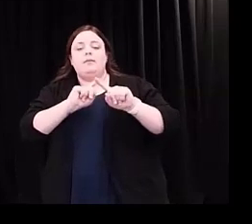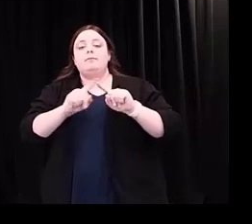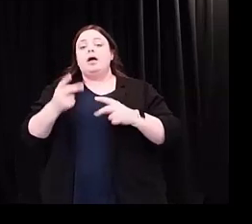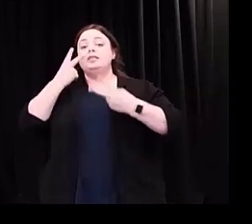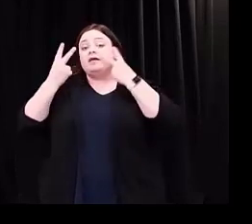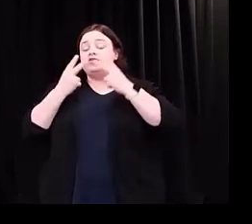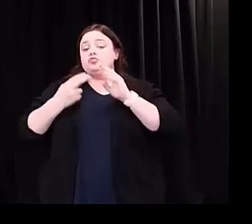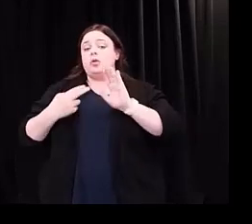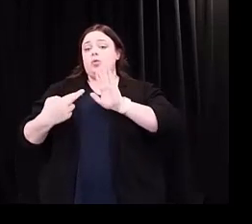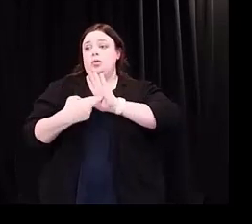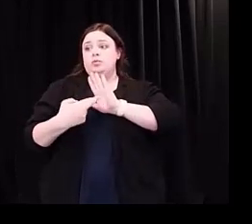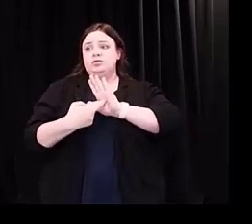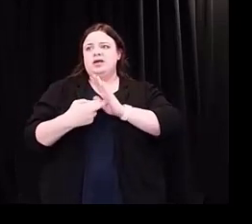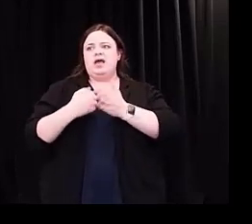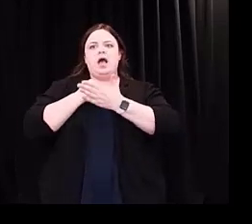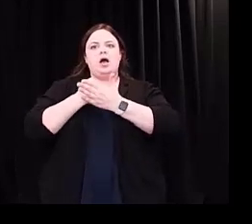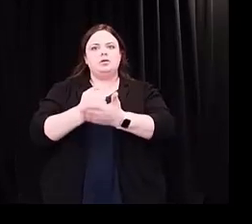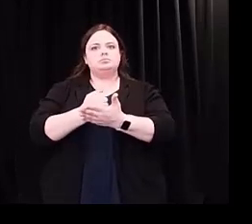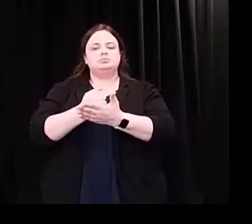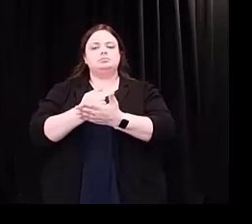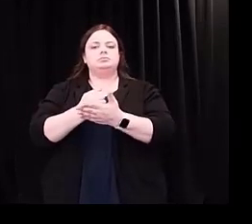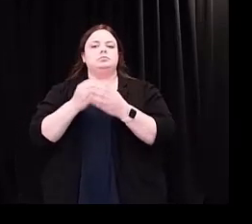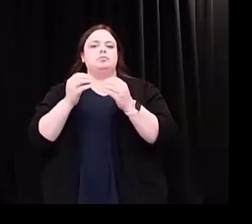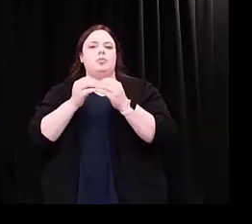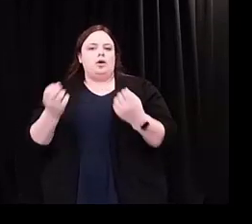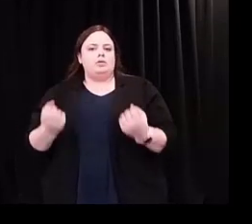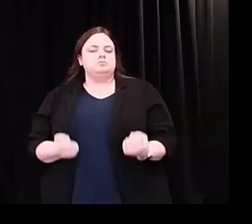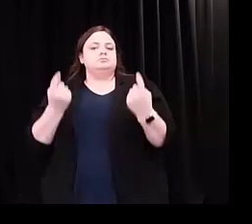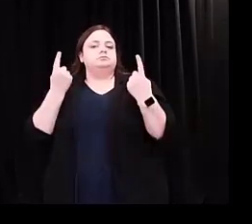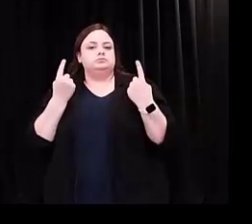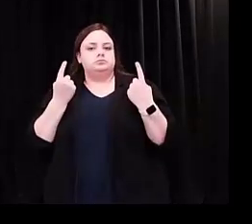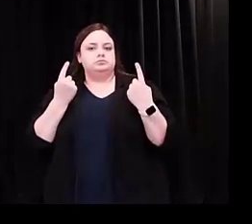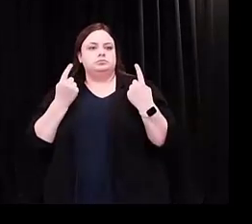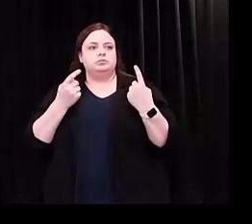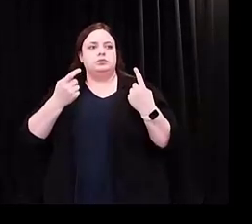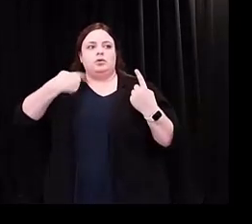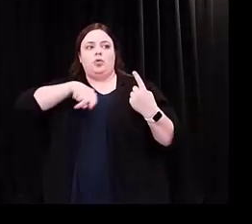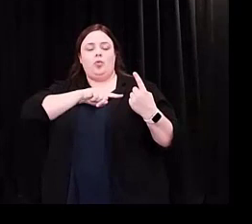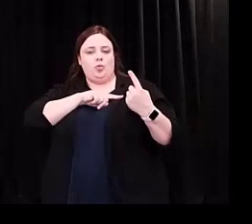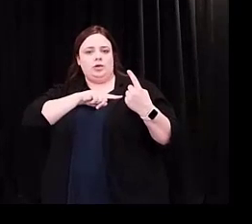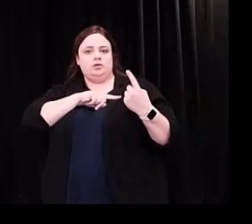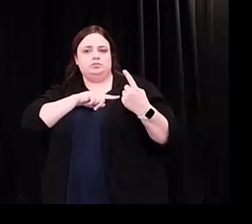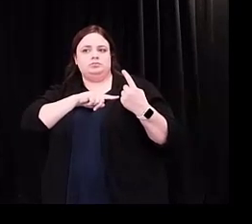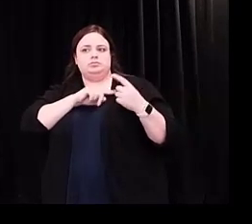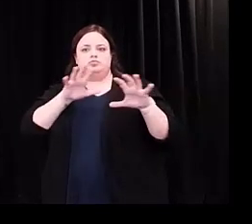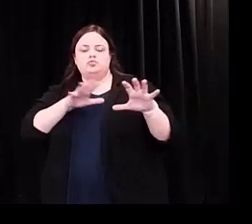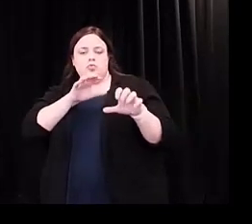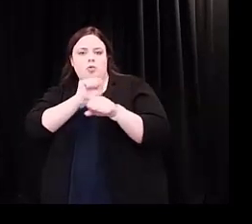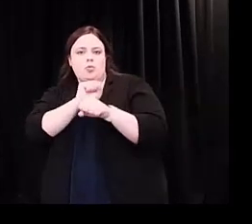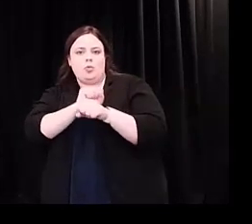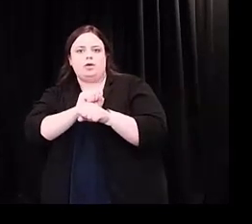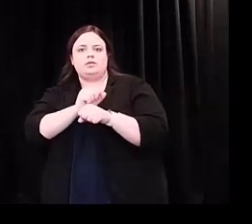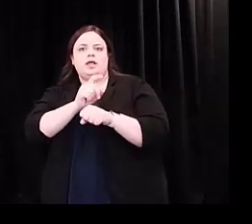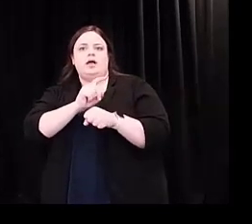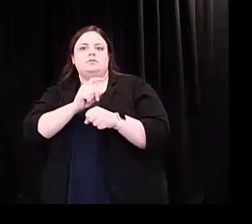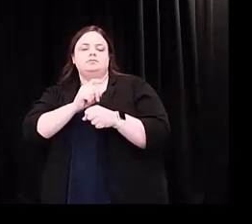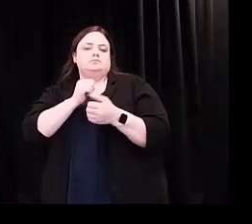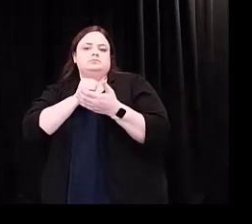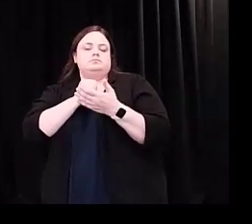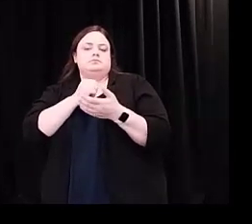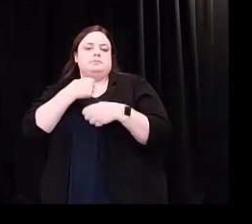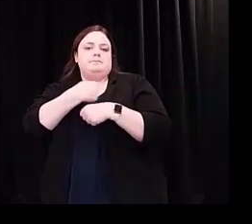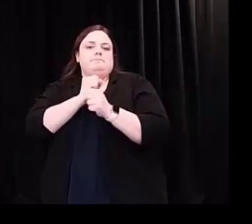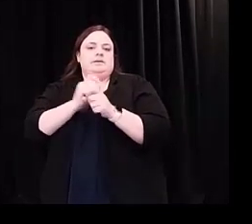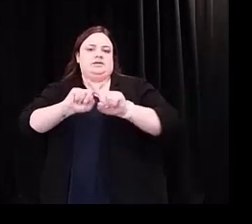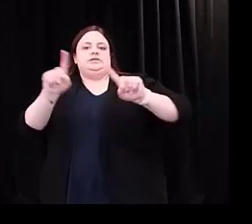representation helps kind of make the case that we're doing work that is making a difference. So